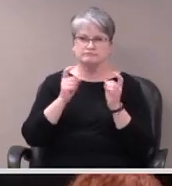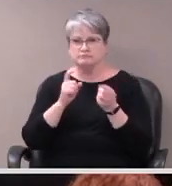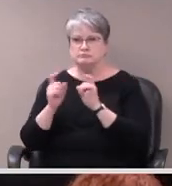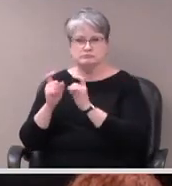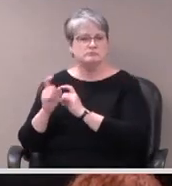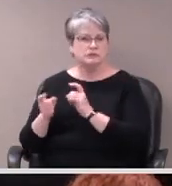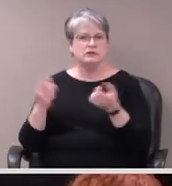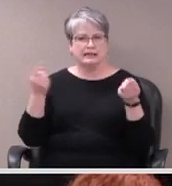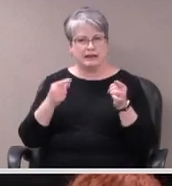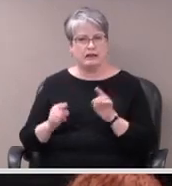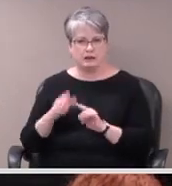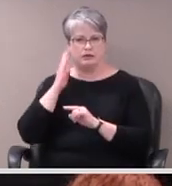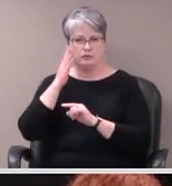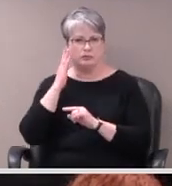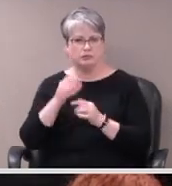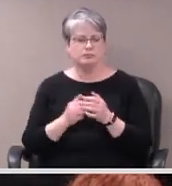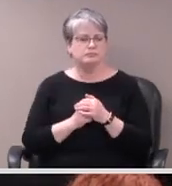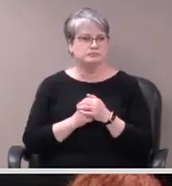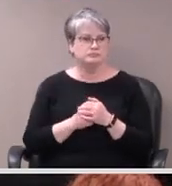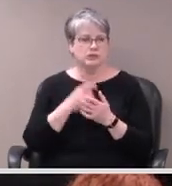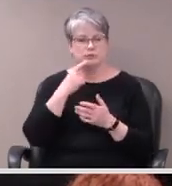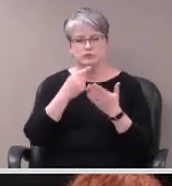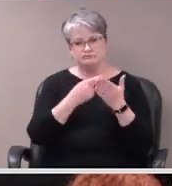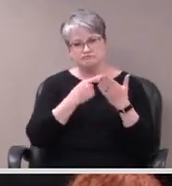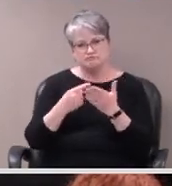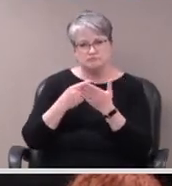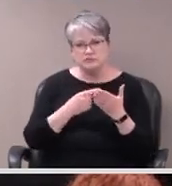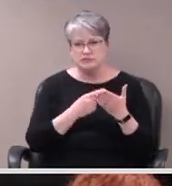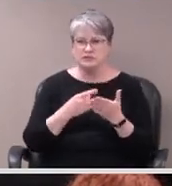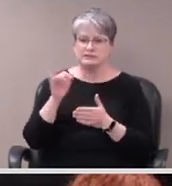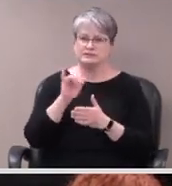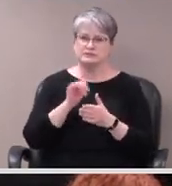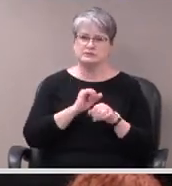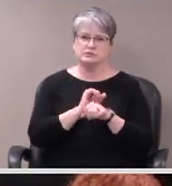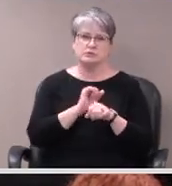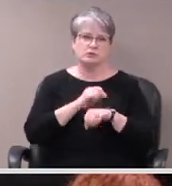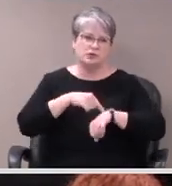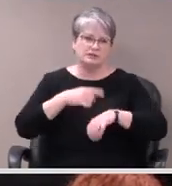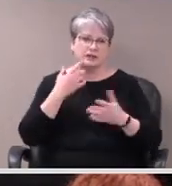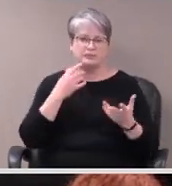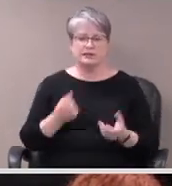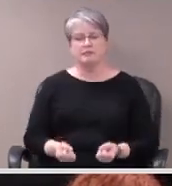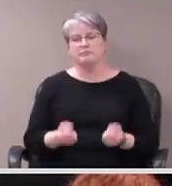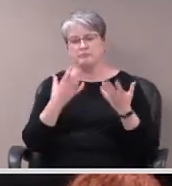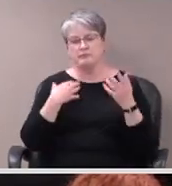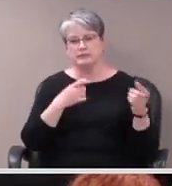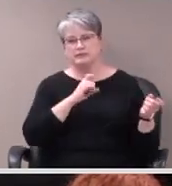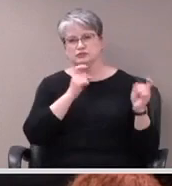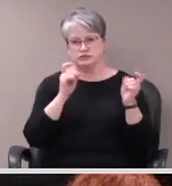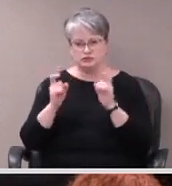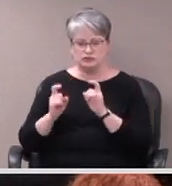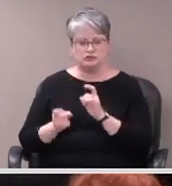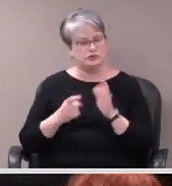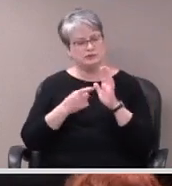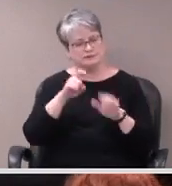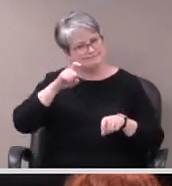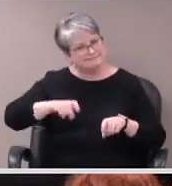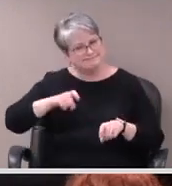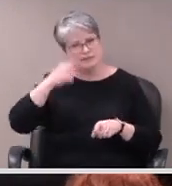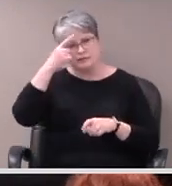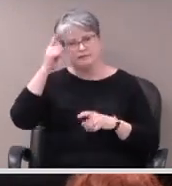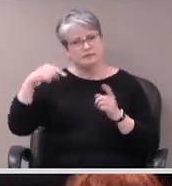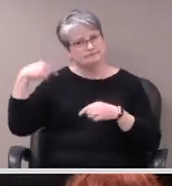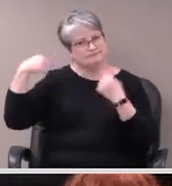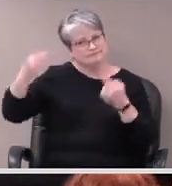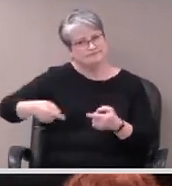JCPS. We've talked a lot, as we did in the work session, about how many of these changes have been needed for years. So as we begin the new year,